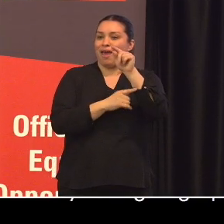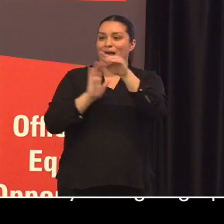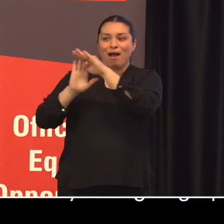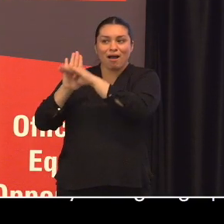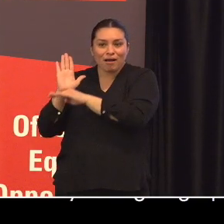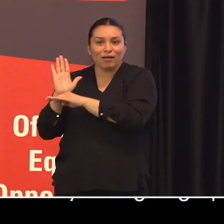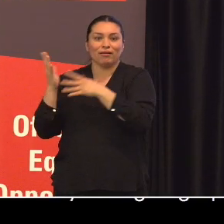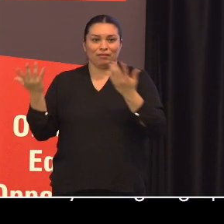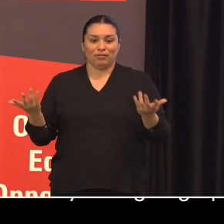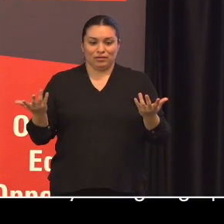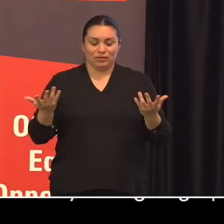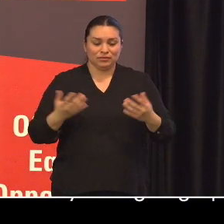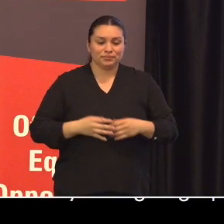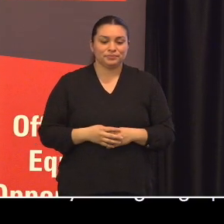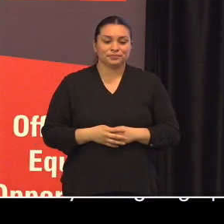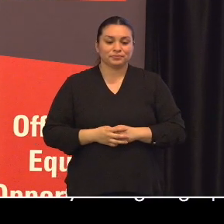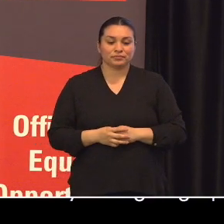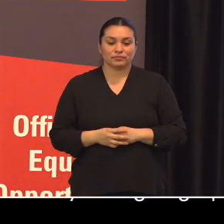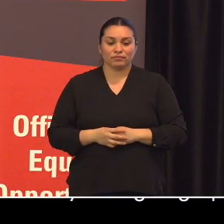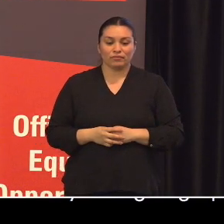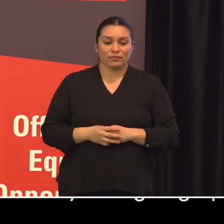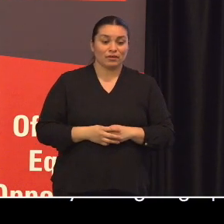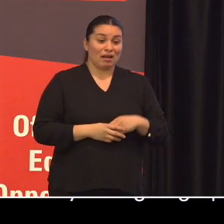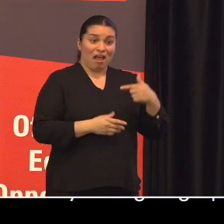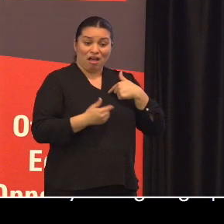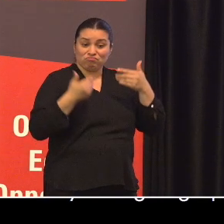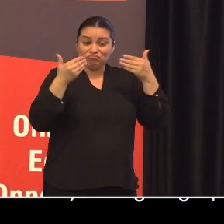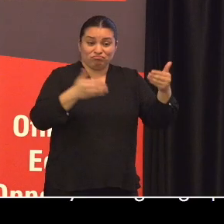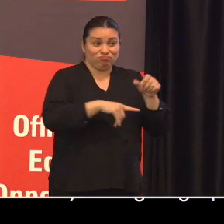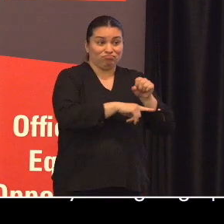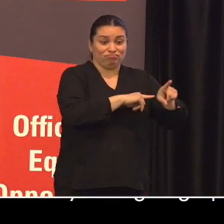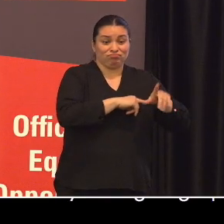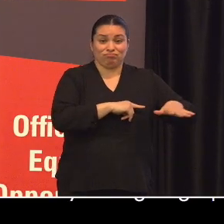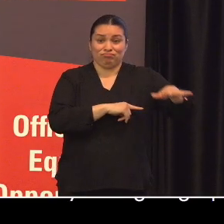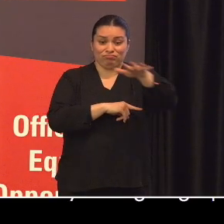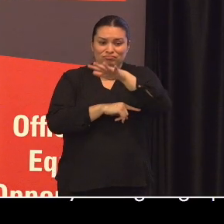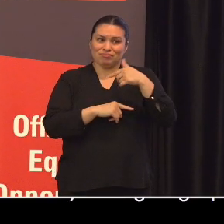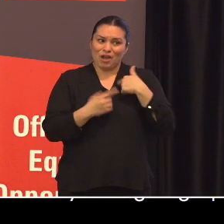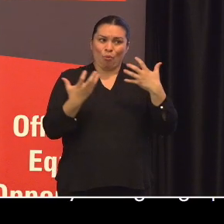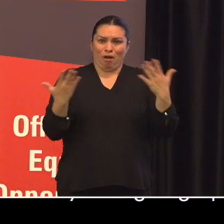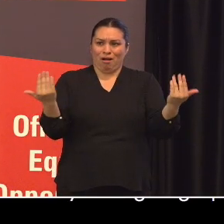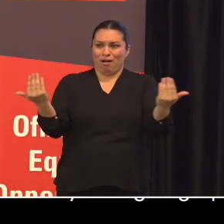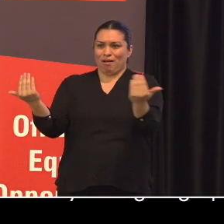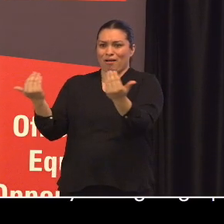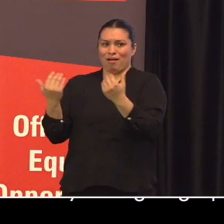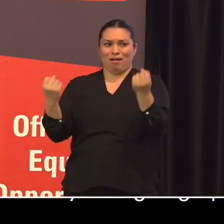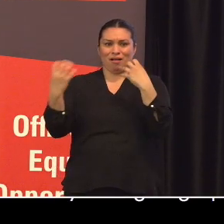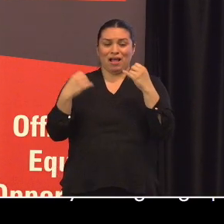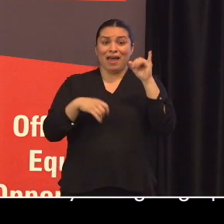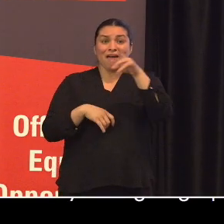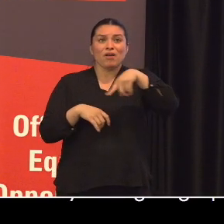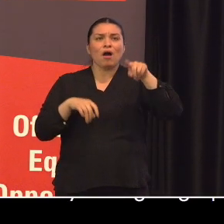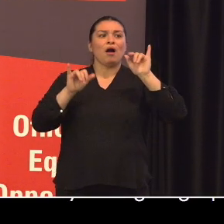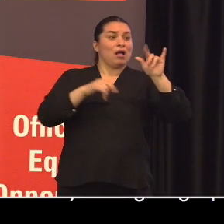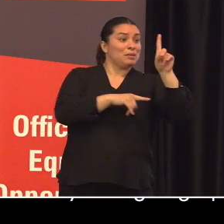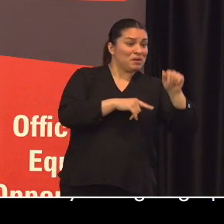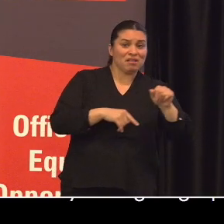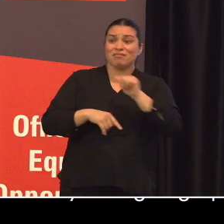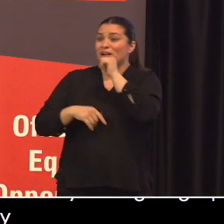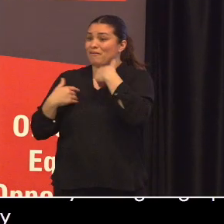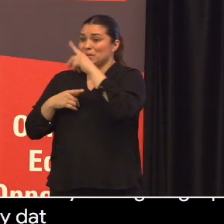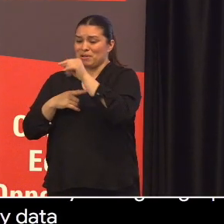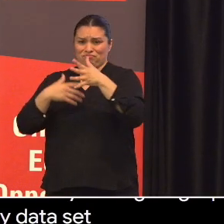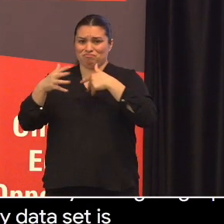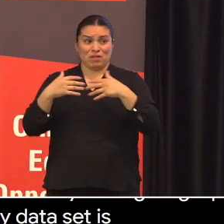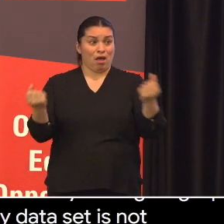asking a survey, I want good data. I'm a data nerd. I love assessment. And if my data and my data